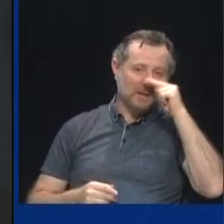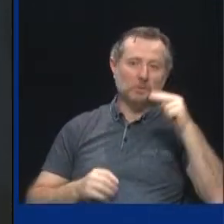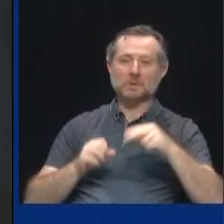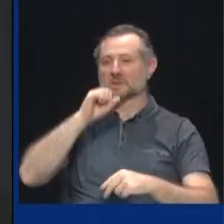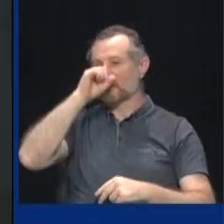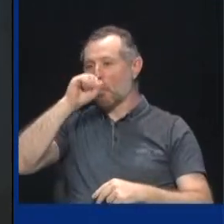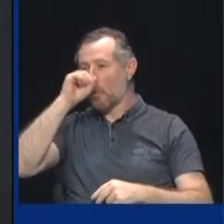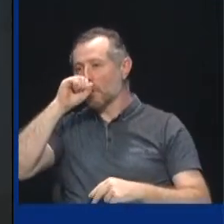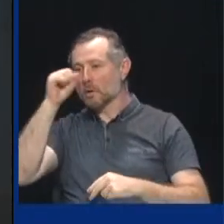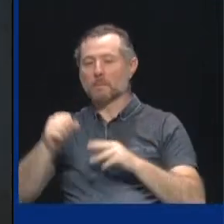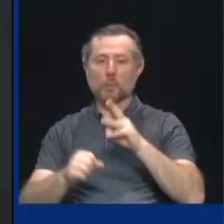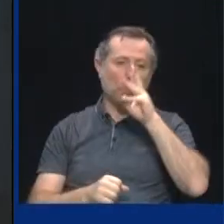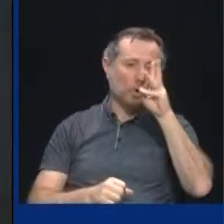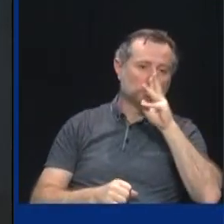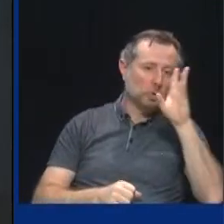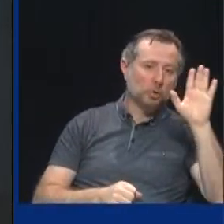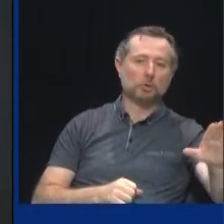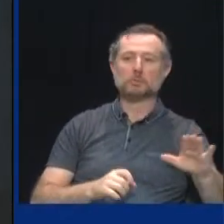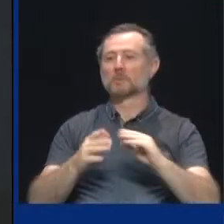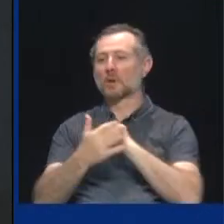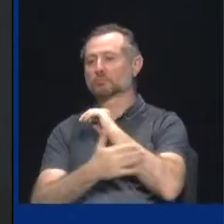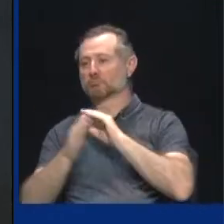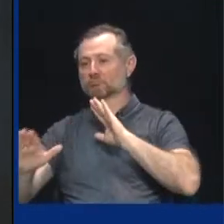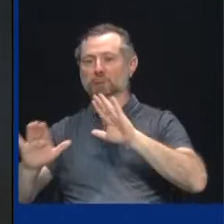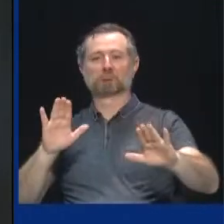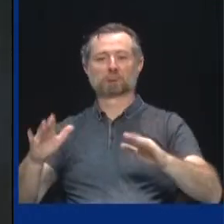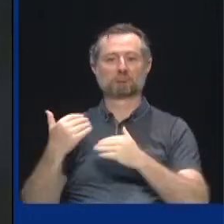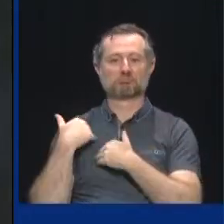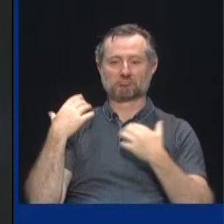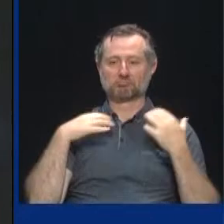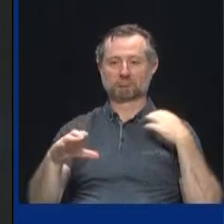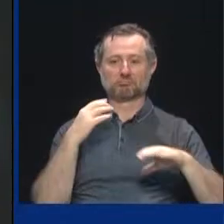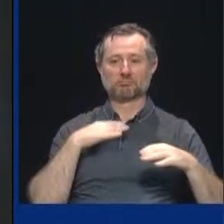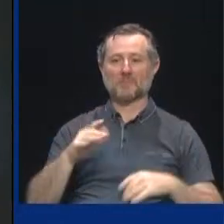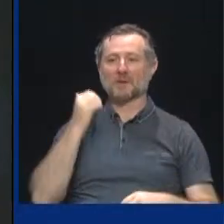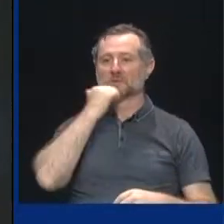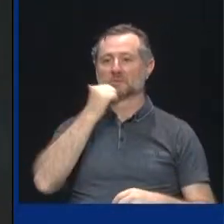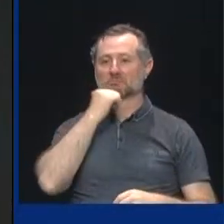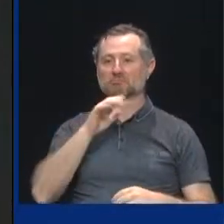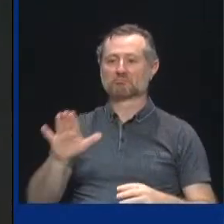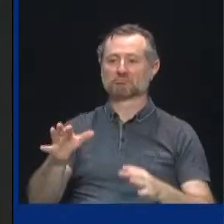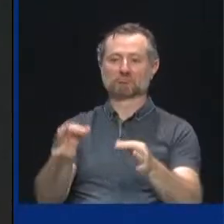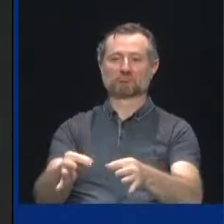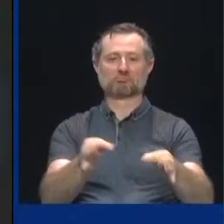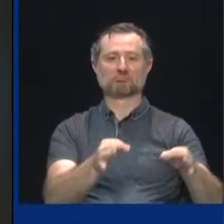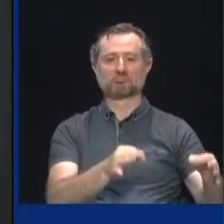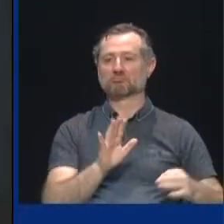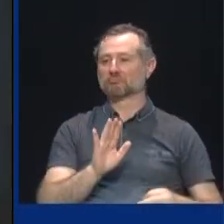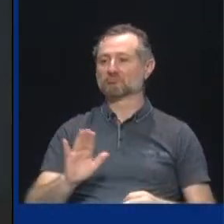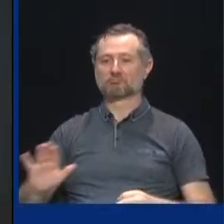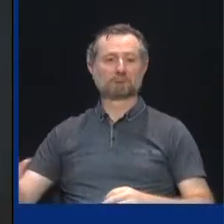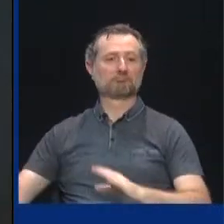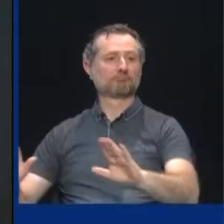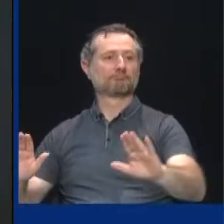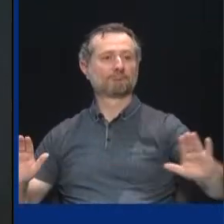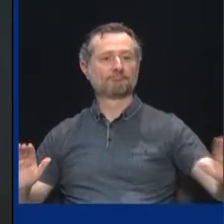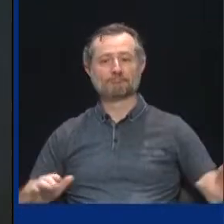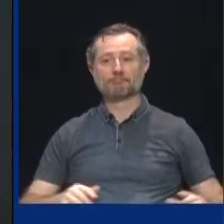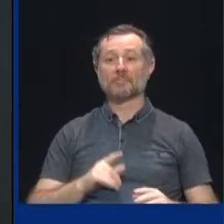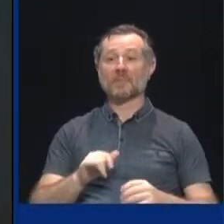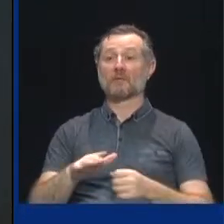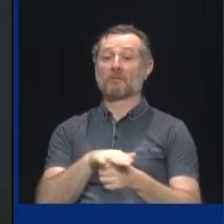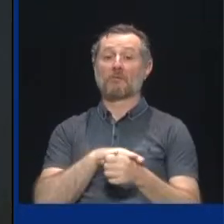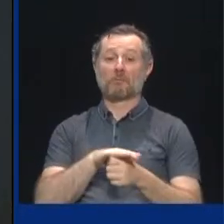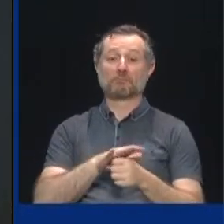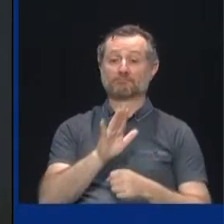So they're making decisions on the day-to-day management of COVID. I will say this to the localities. I think they should be